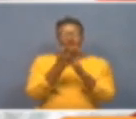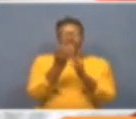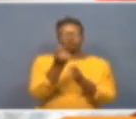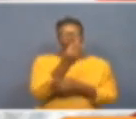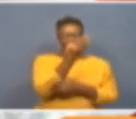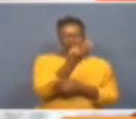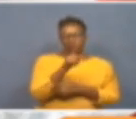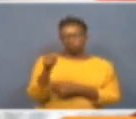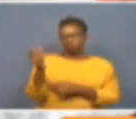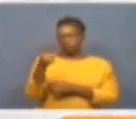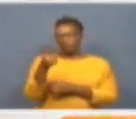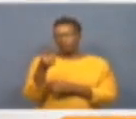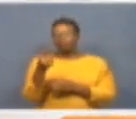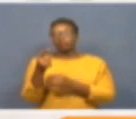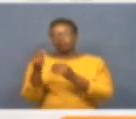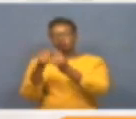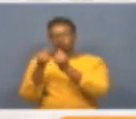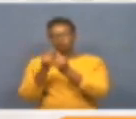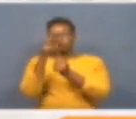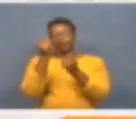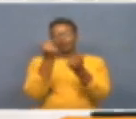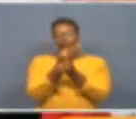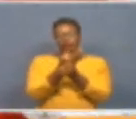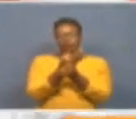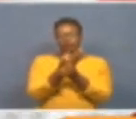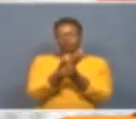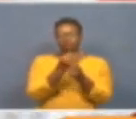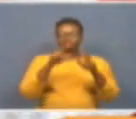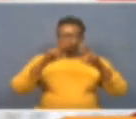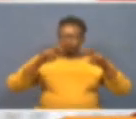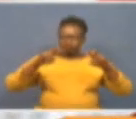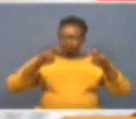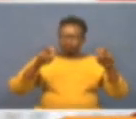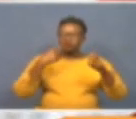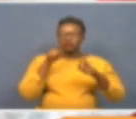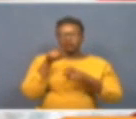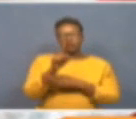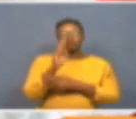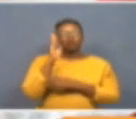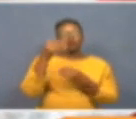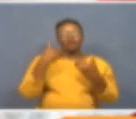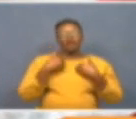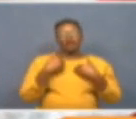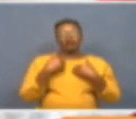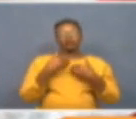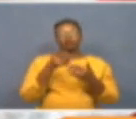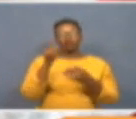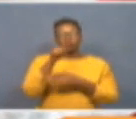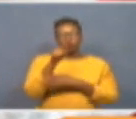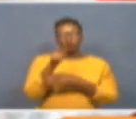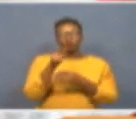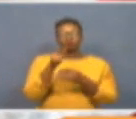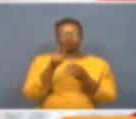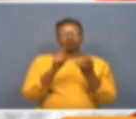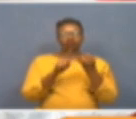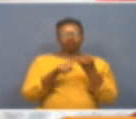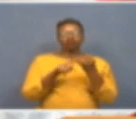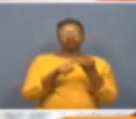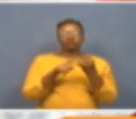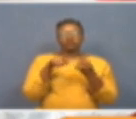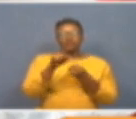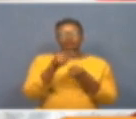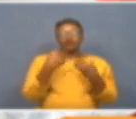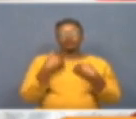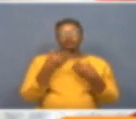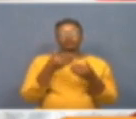October 2013. Mwilu, according to the investigators, will be facing forgery charges with claims that she forged Kenya Revenue Authority